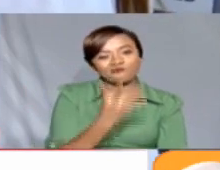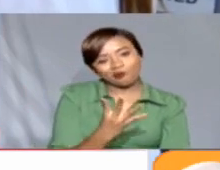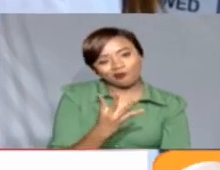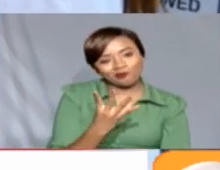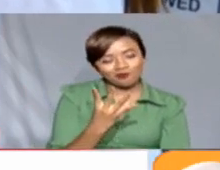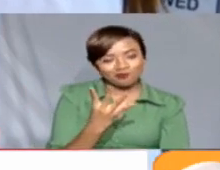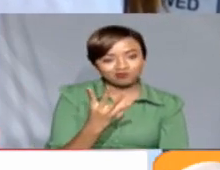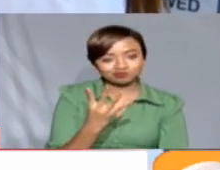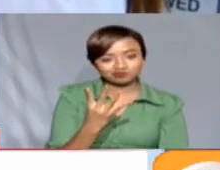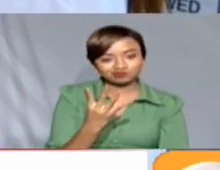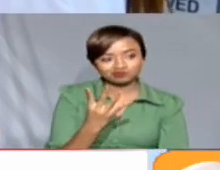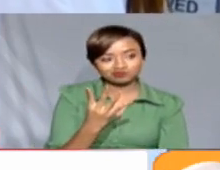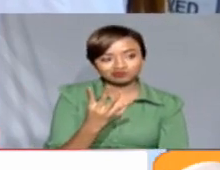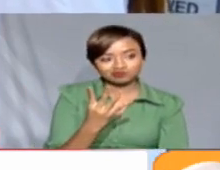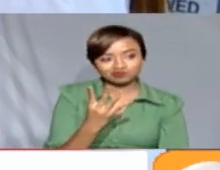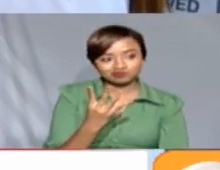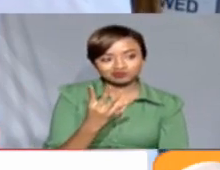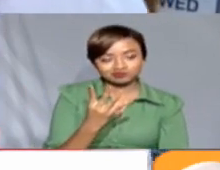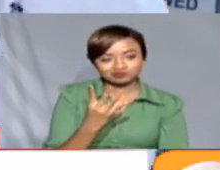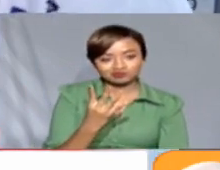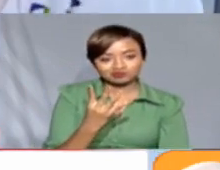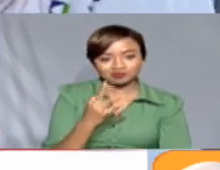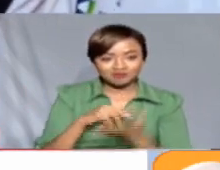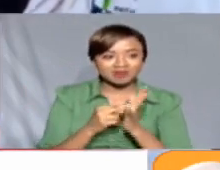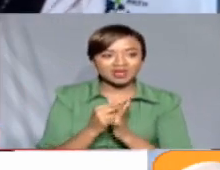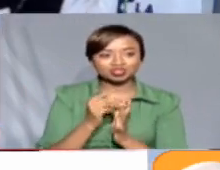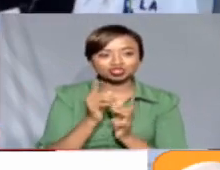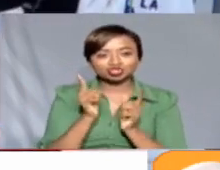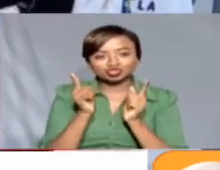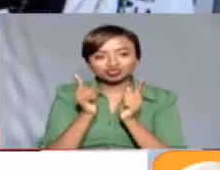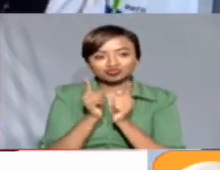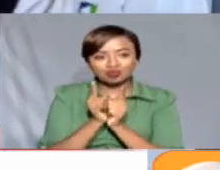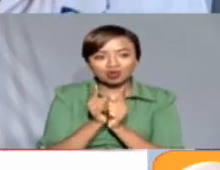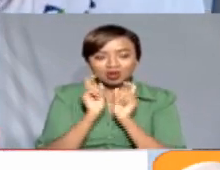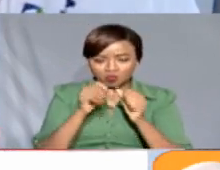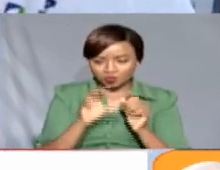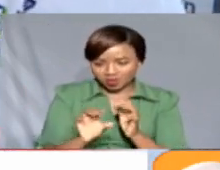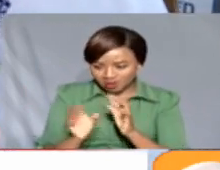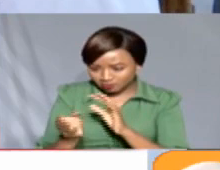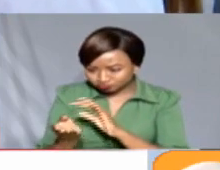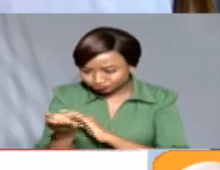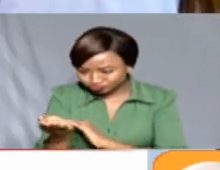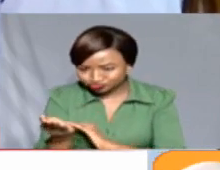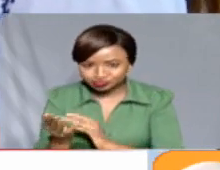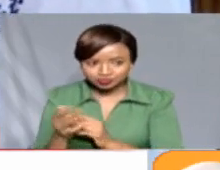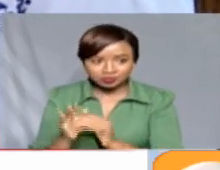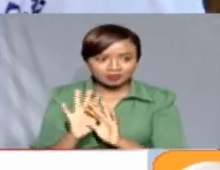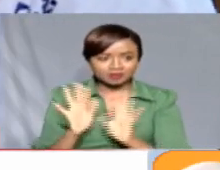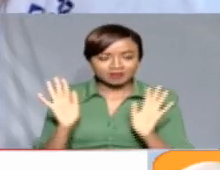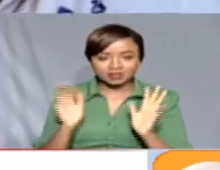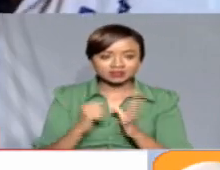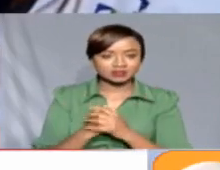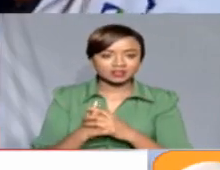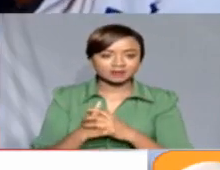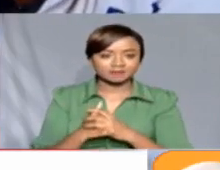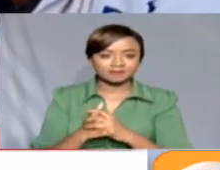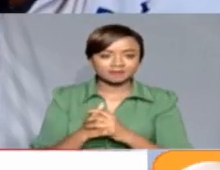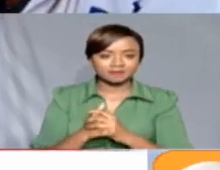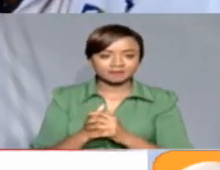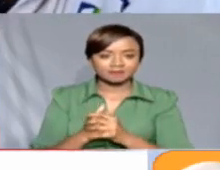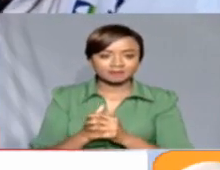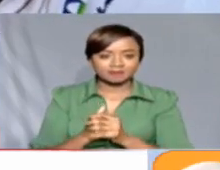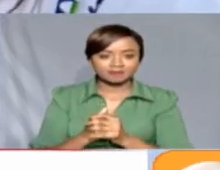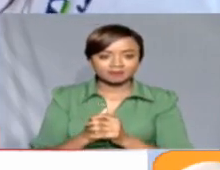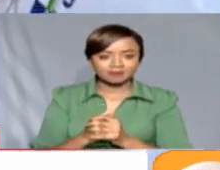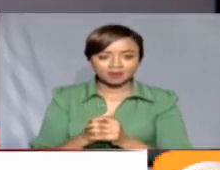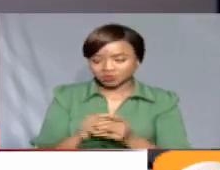time. Uh-huh. It's a cartridge-based system. Mm-hmm. So the sample is loaded into a cartridge mm-hmm. and placed in here.